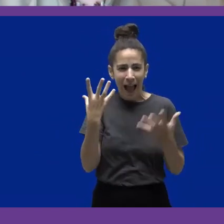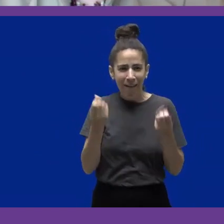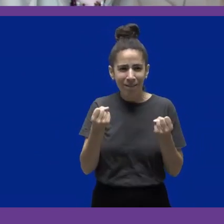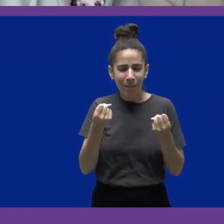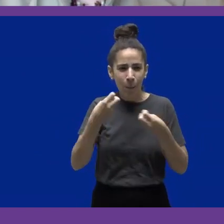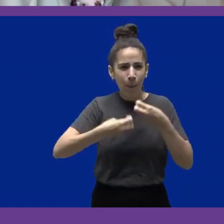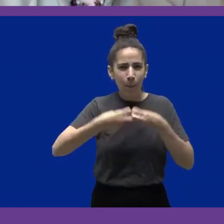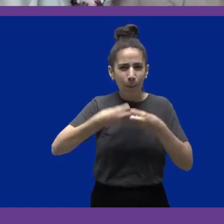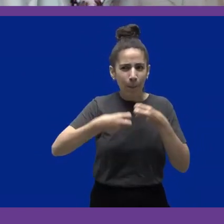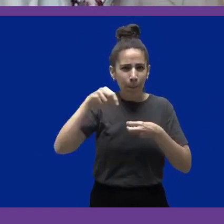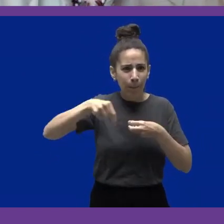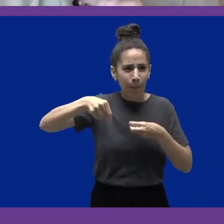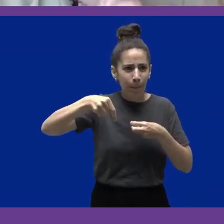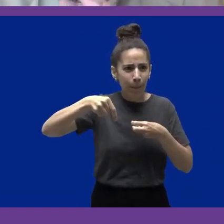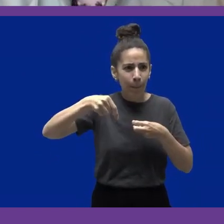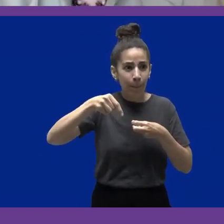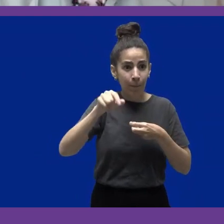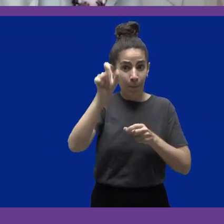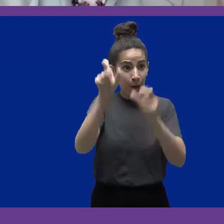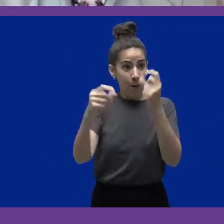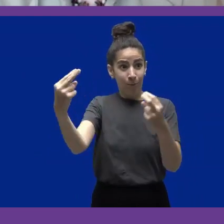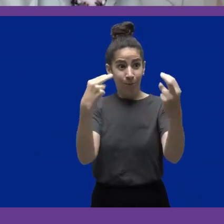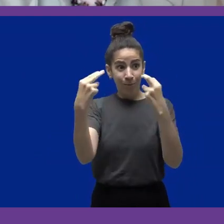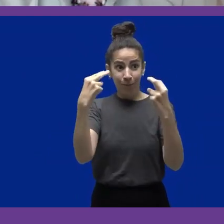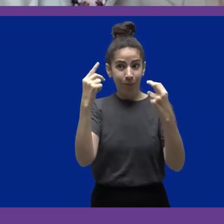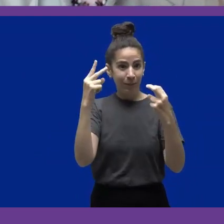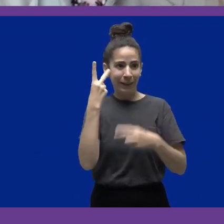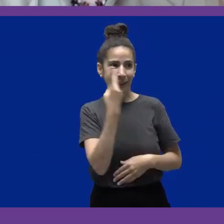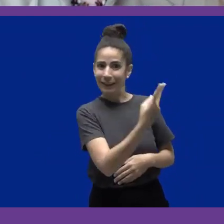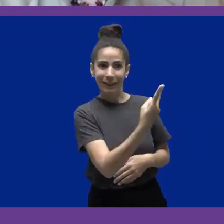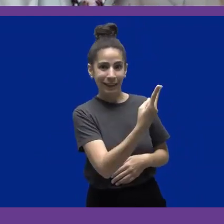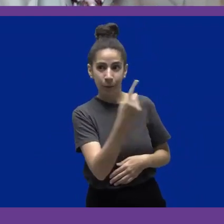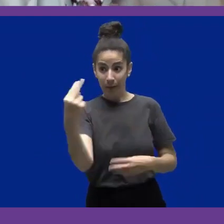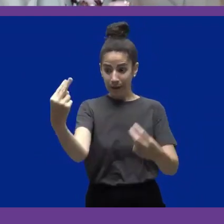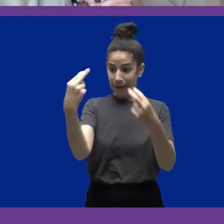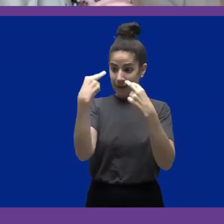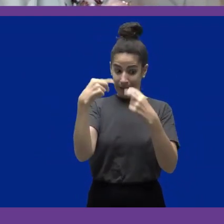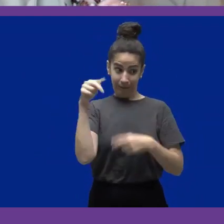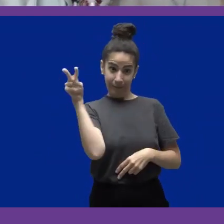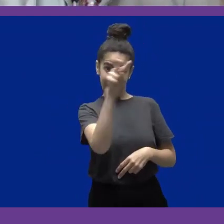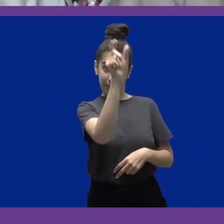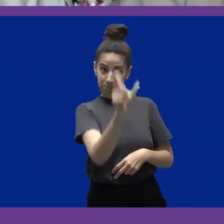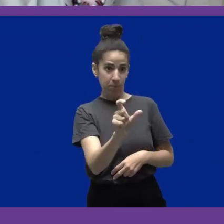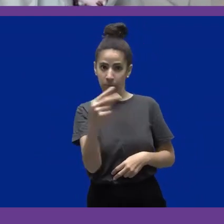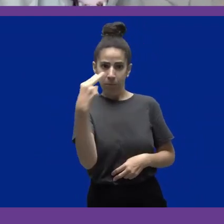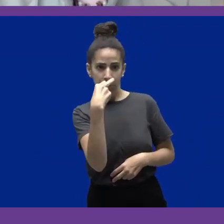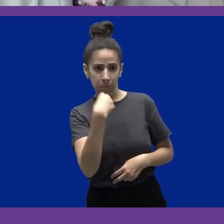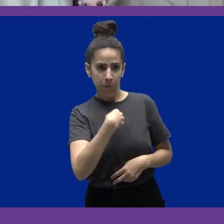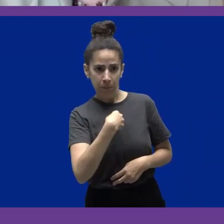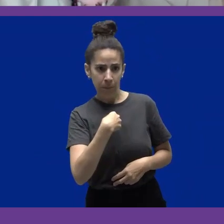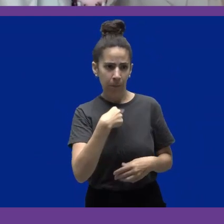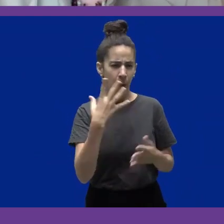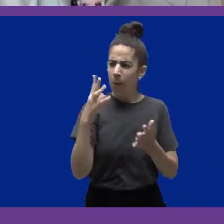the participants can't see you. They still see me, and it's not meant like that. Apologies for that. Sorry? The